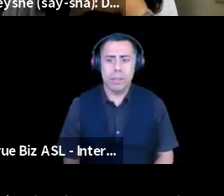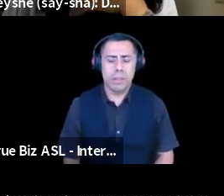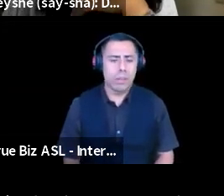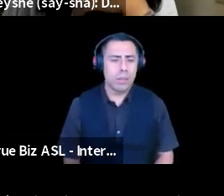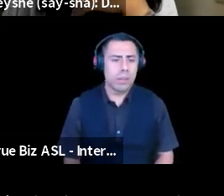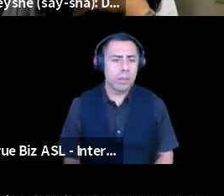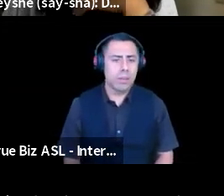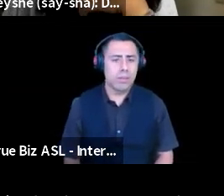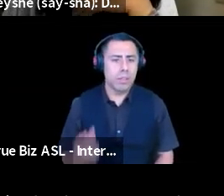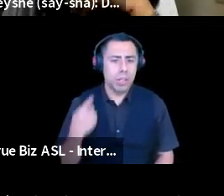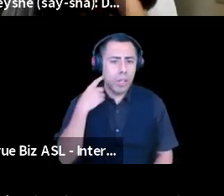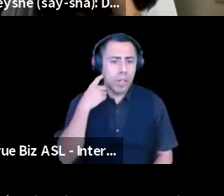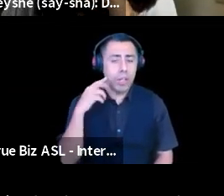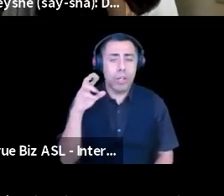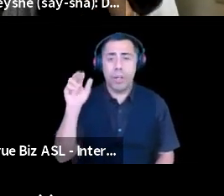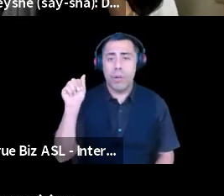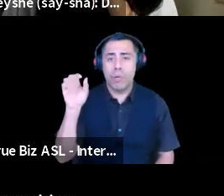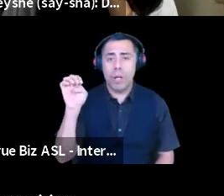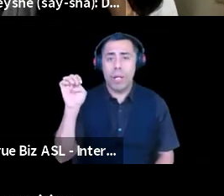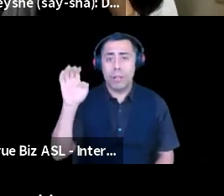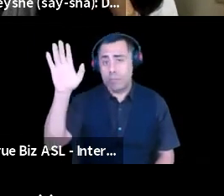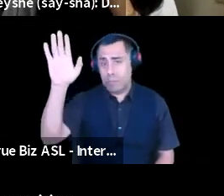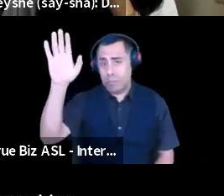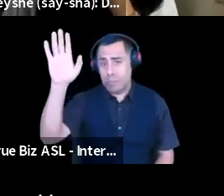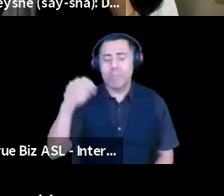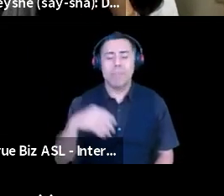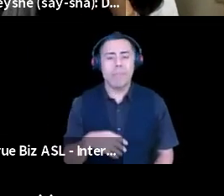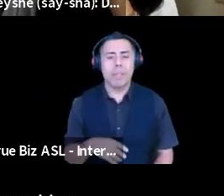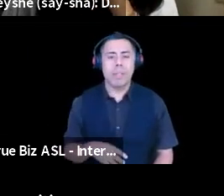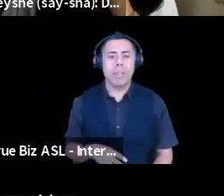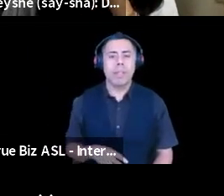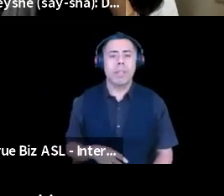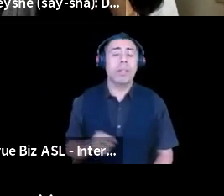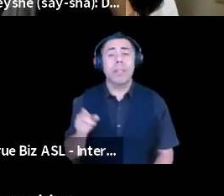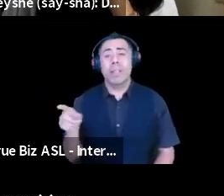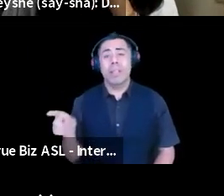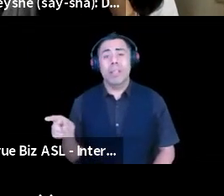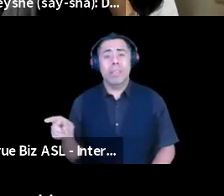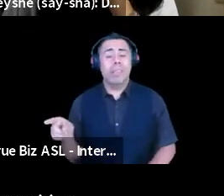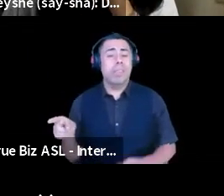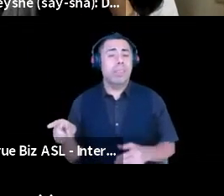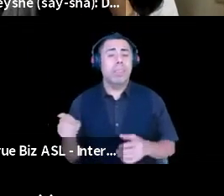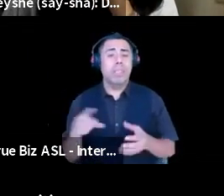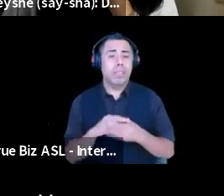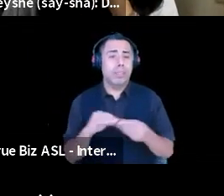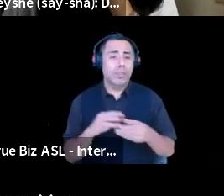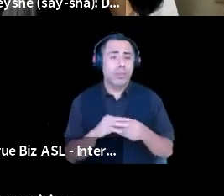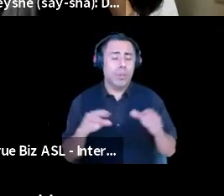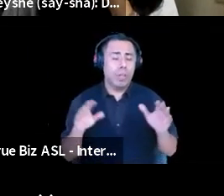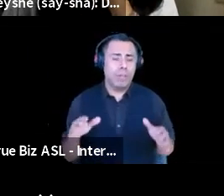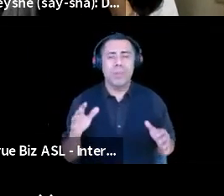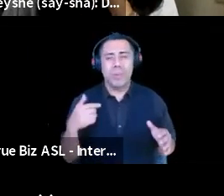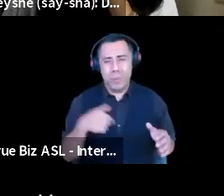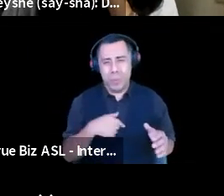I'll go. Well, this is actually, it's a story that hasn't been, because we talk about what's happening in the world today.